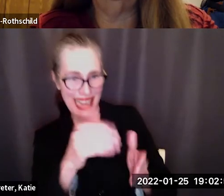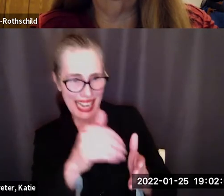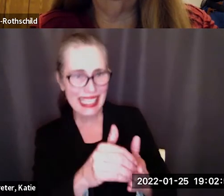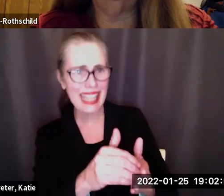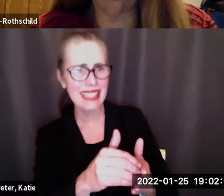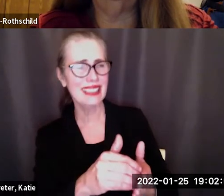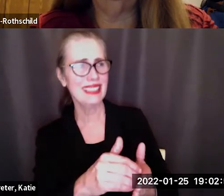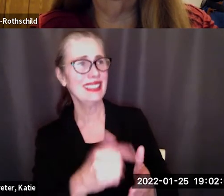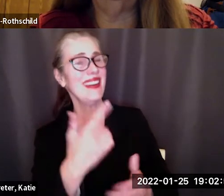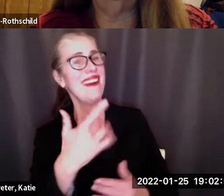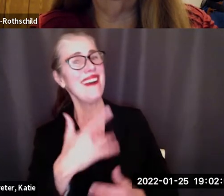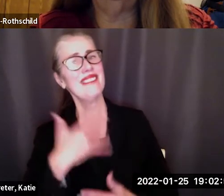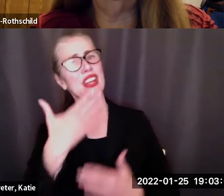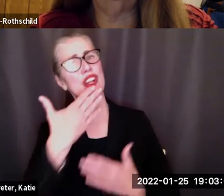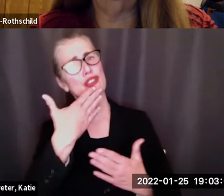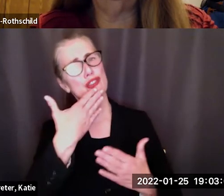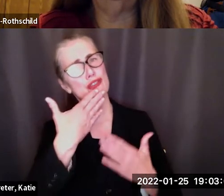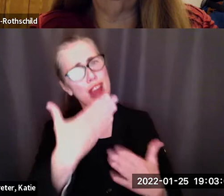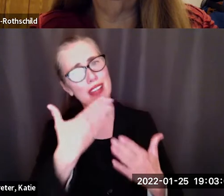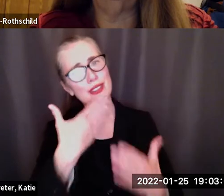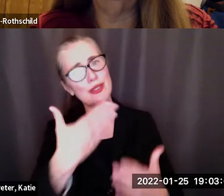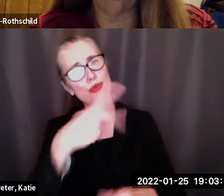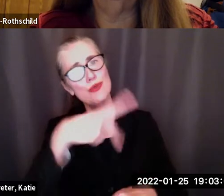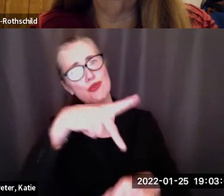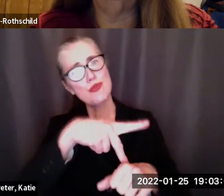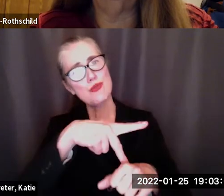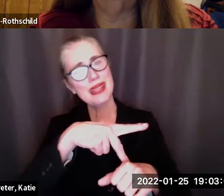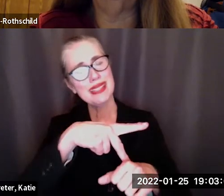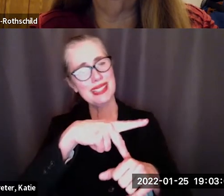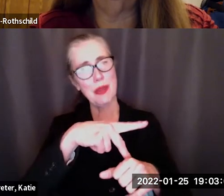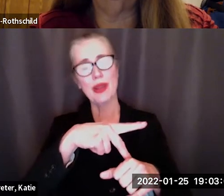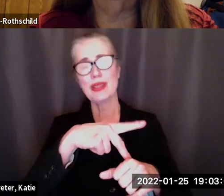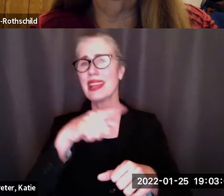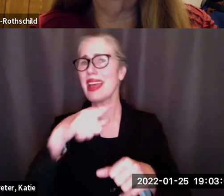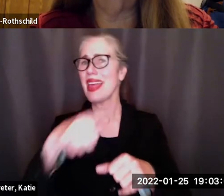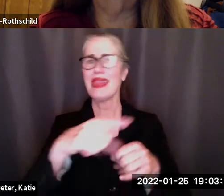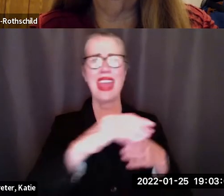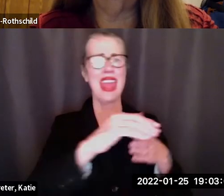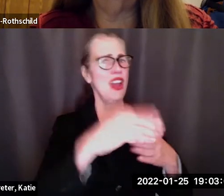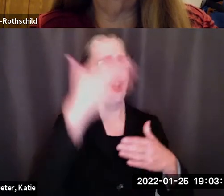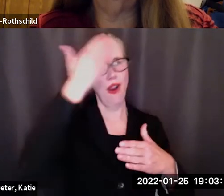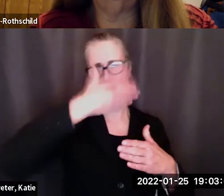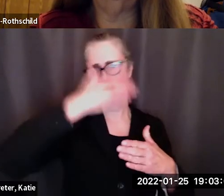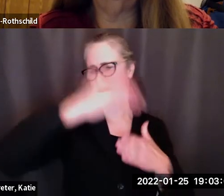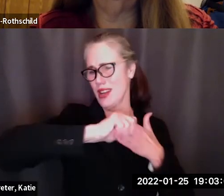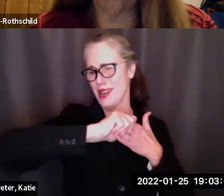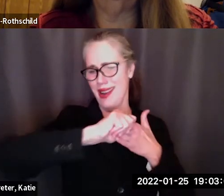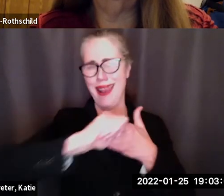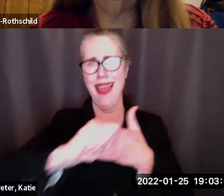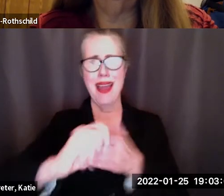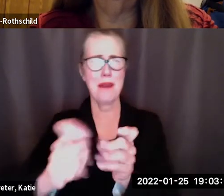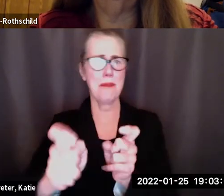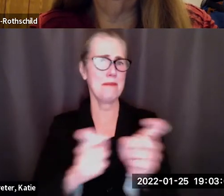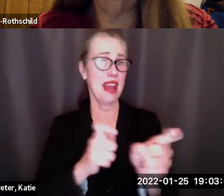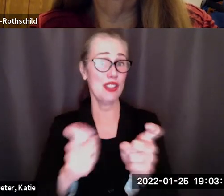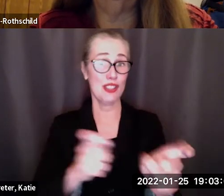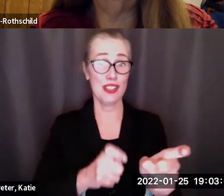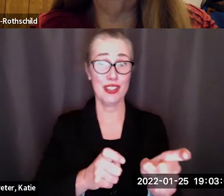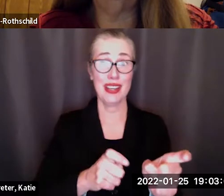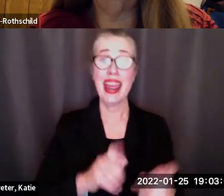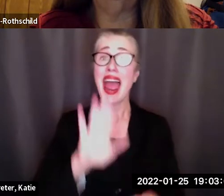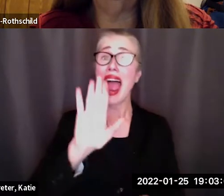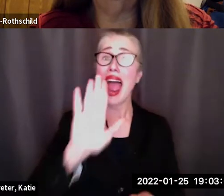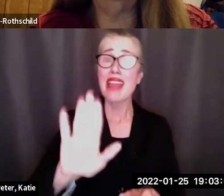gratitude to our principals who have been our front line managers along with their support staff in all of